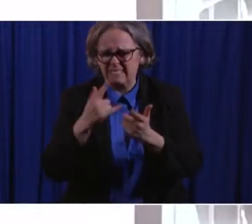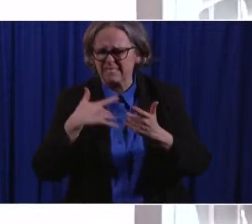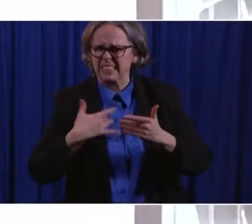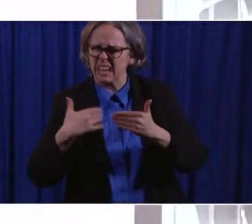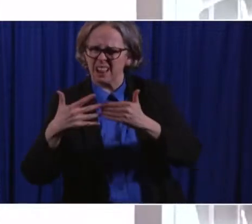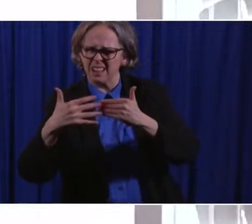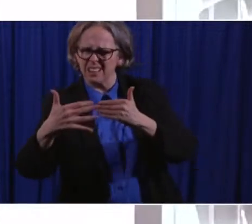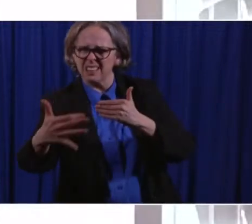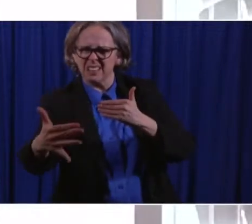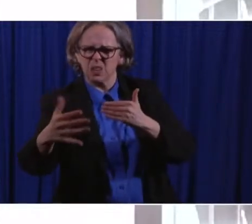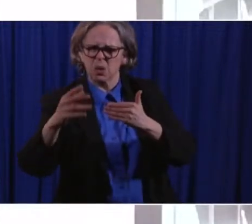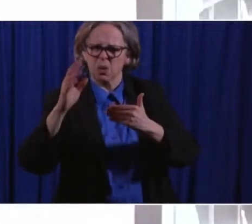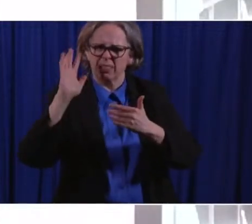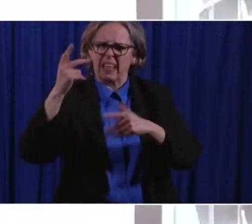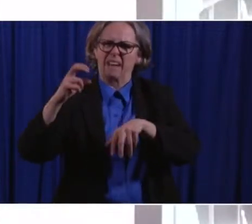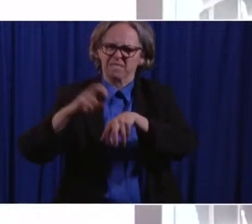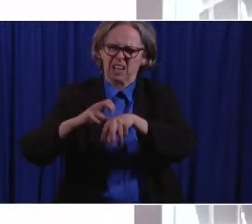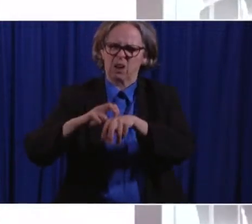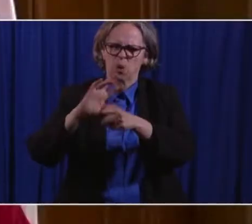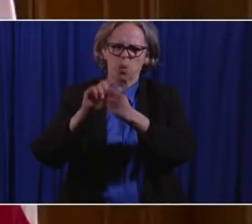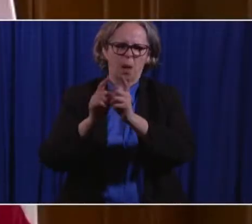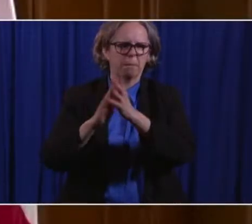the virus that we are dealing with.